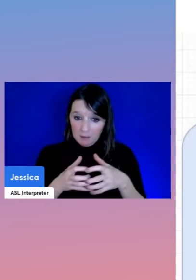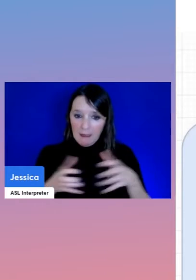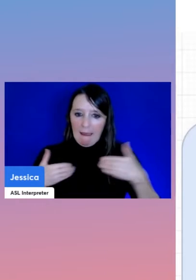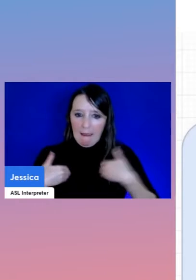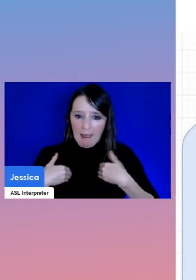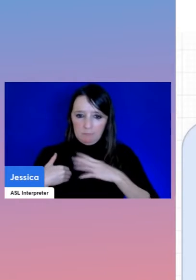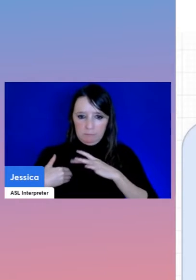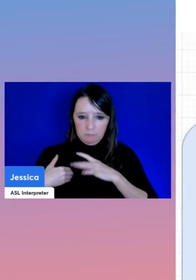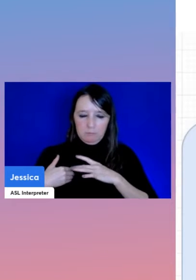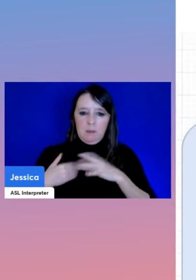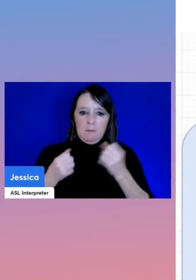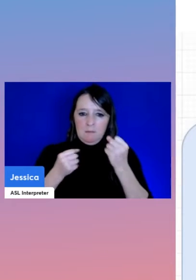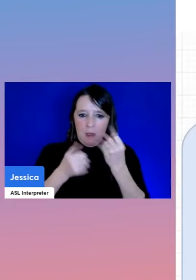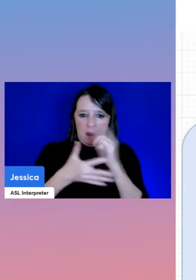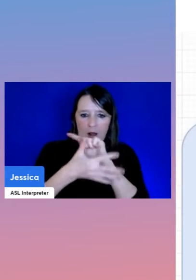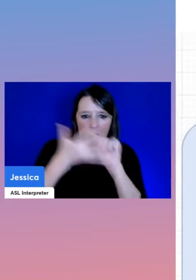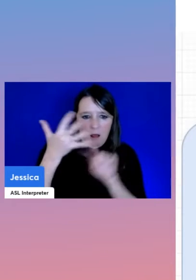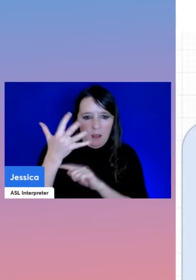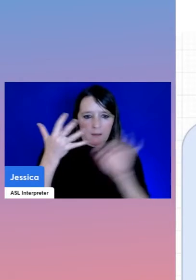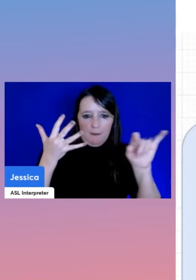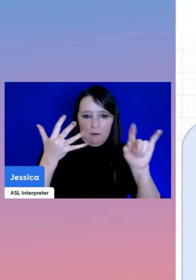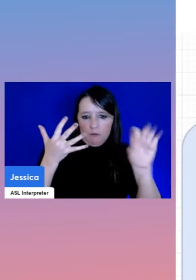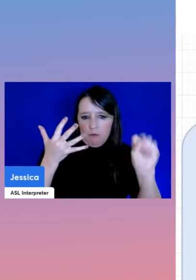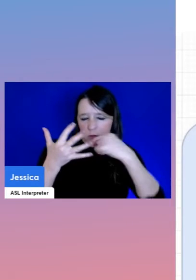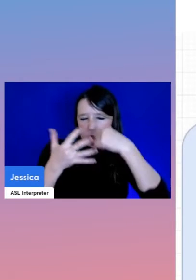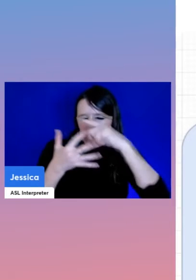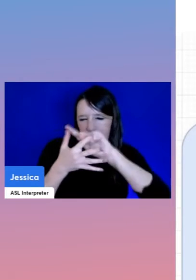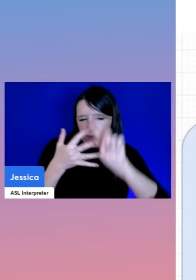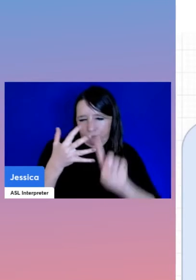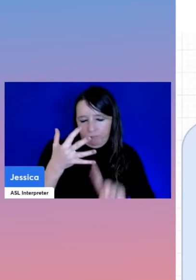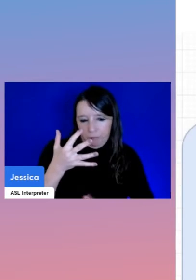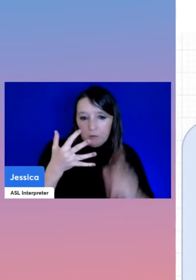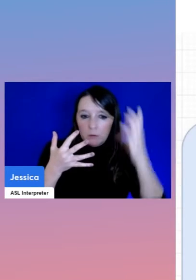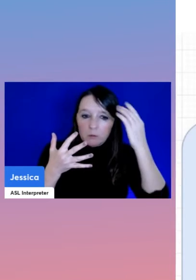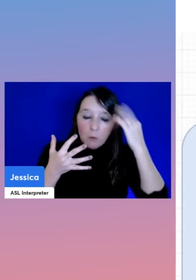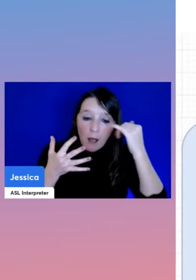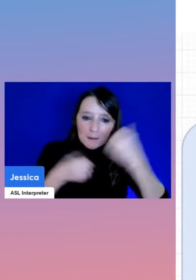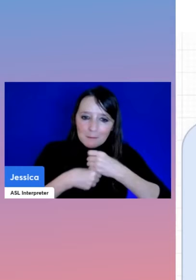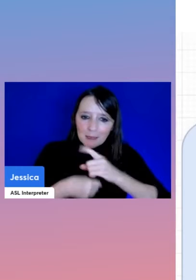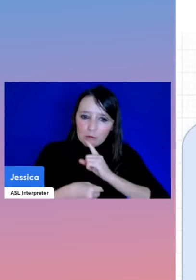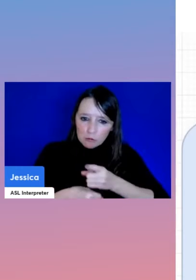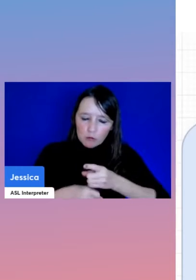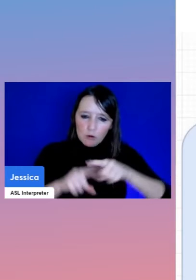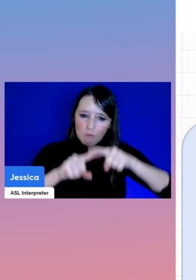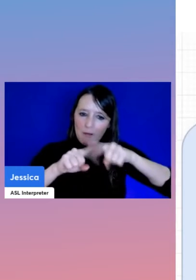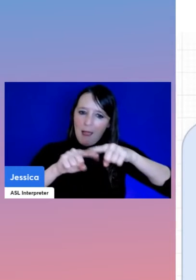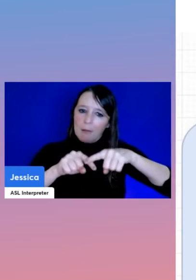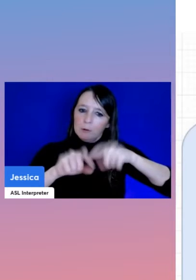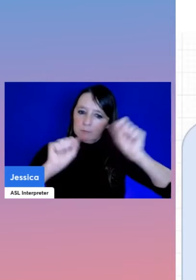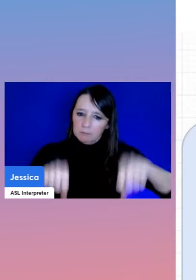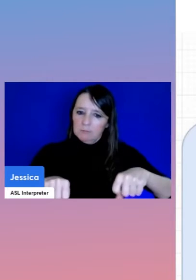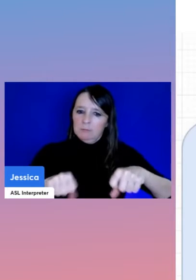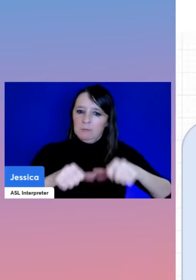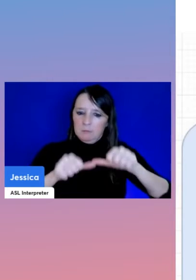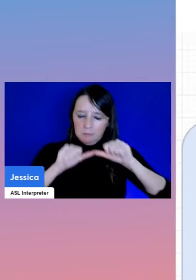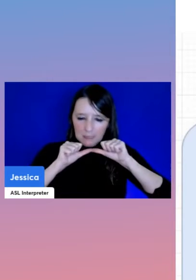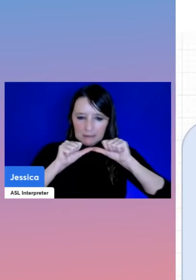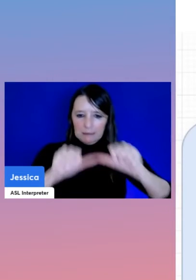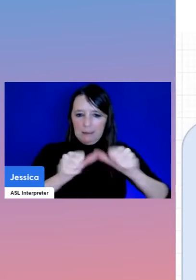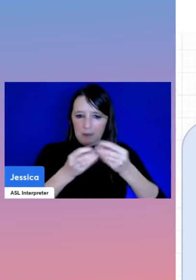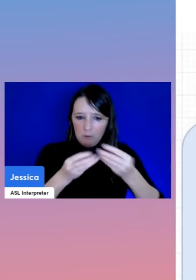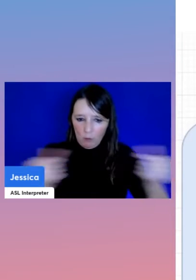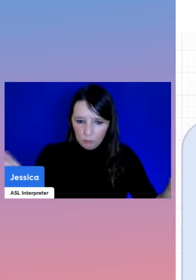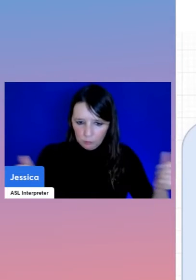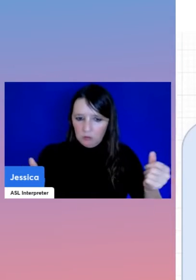and replication features, ensures that it remains a reliable and consistent solution when in multi-cloud or